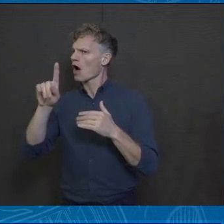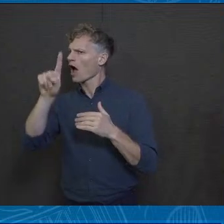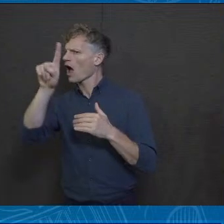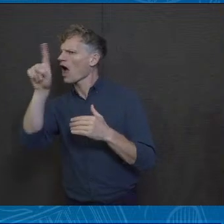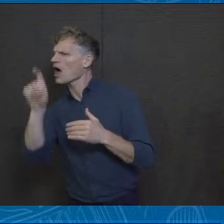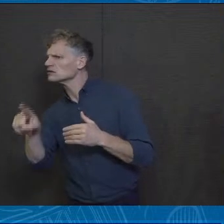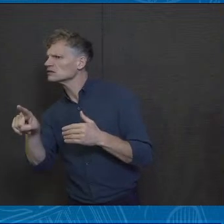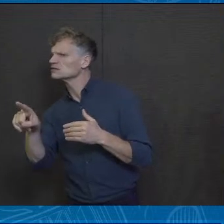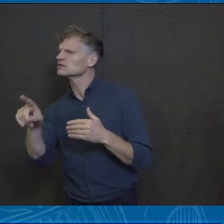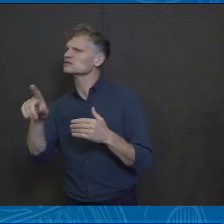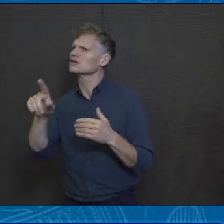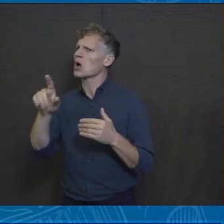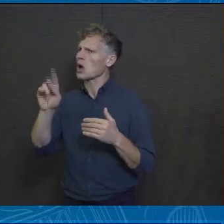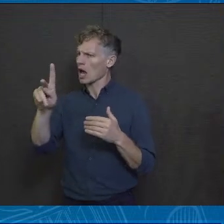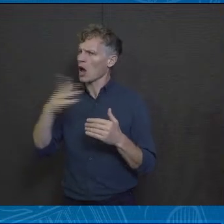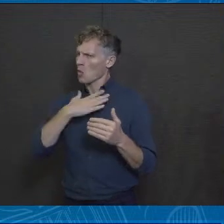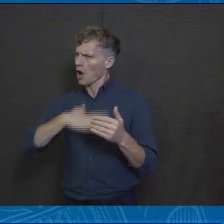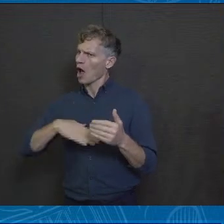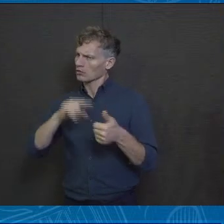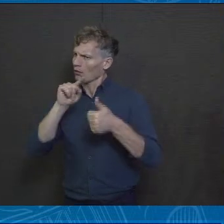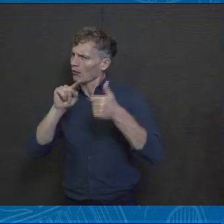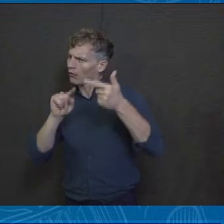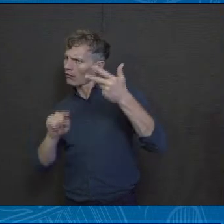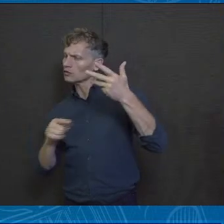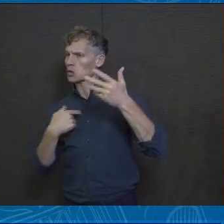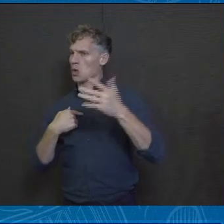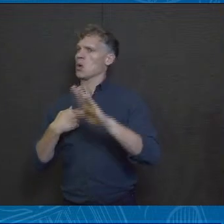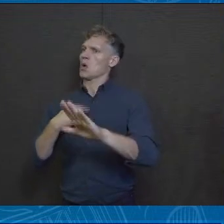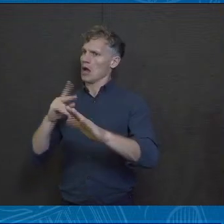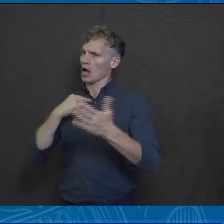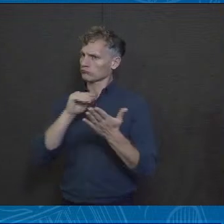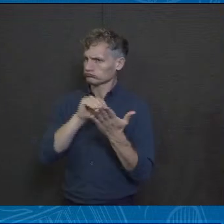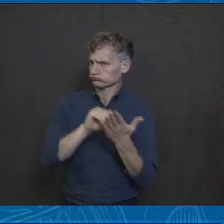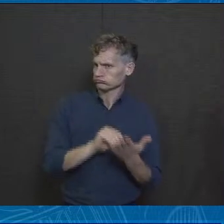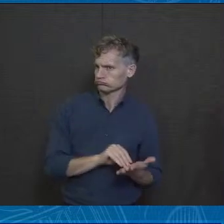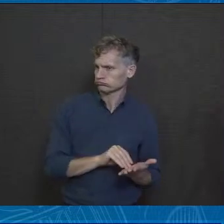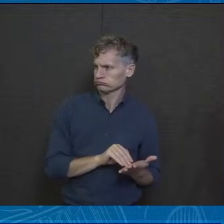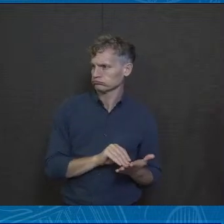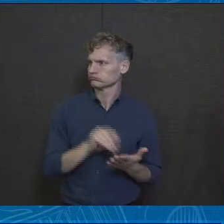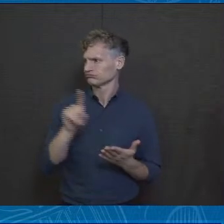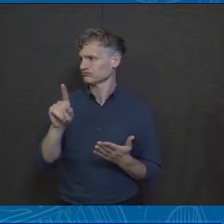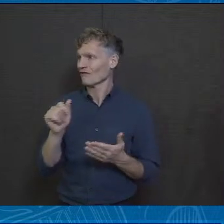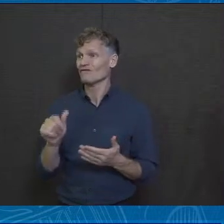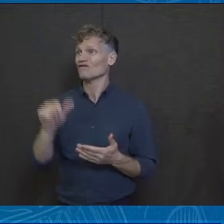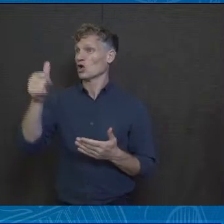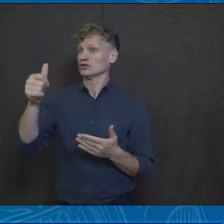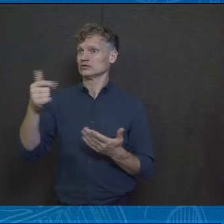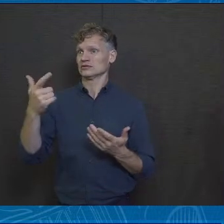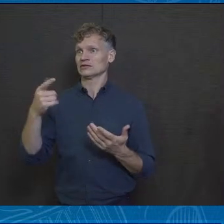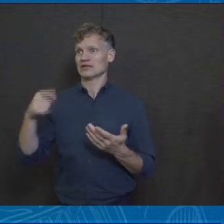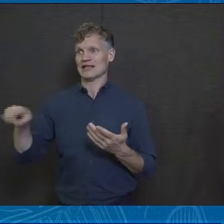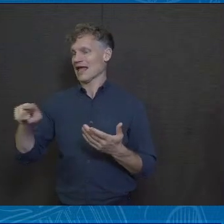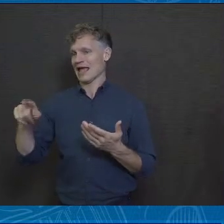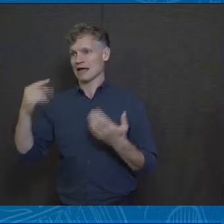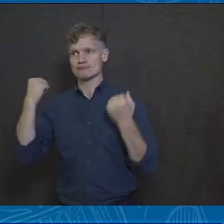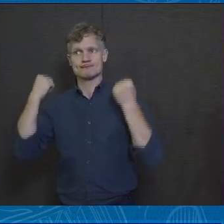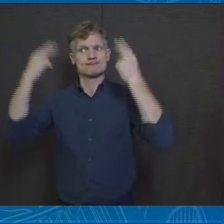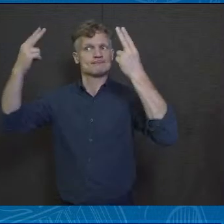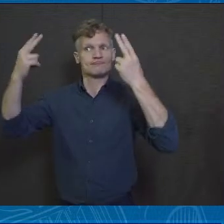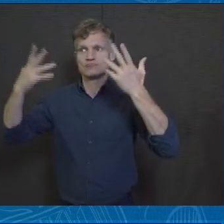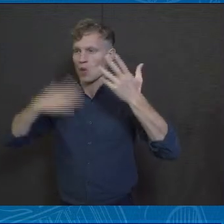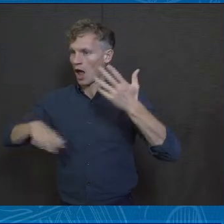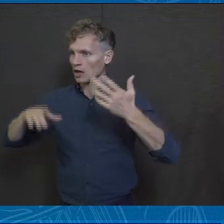because they, as I said earlier, they want fast action, they want quick action to be made, to rectify certain